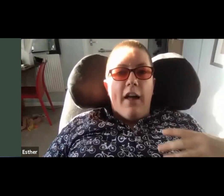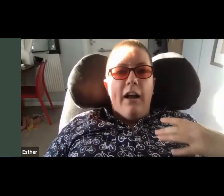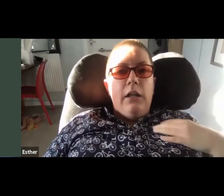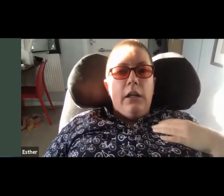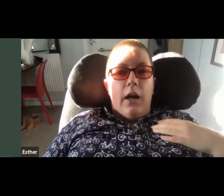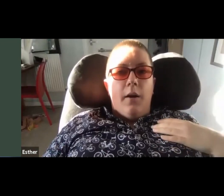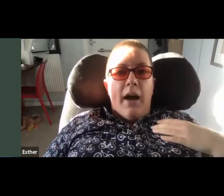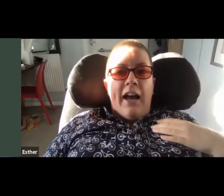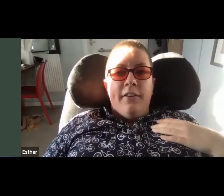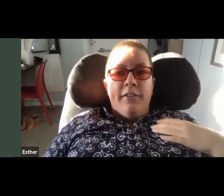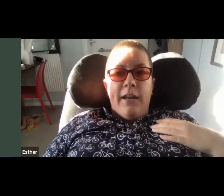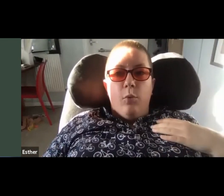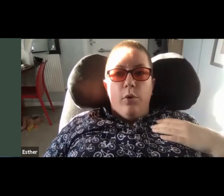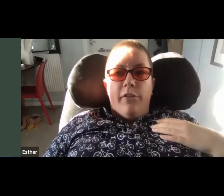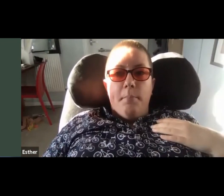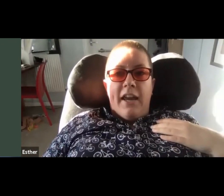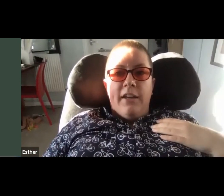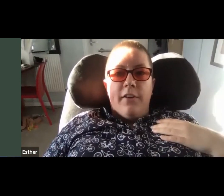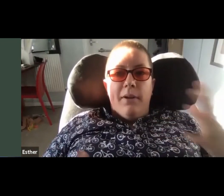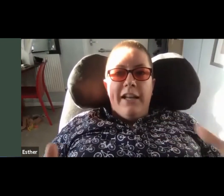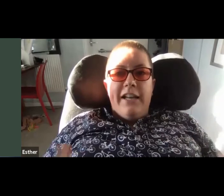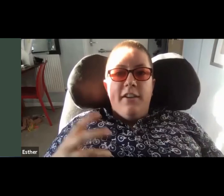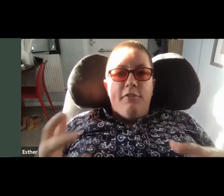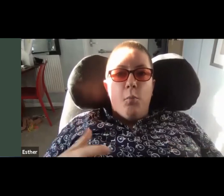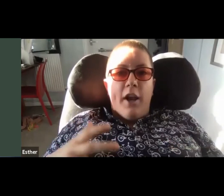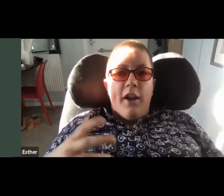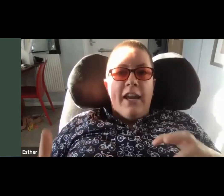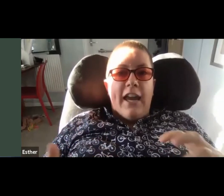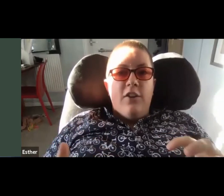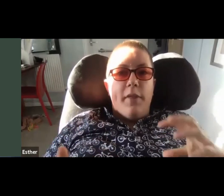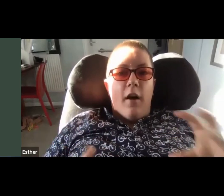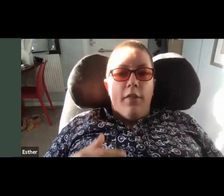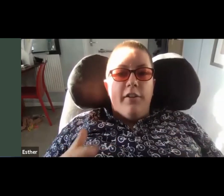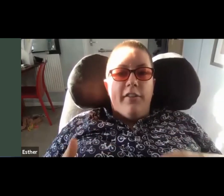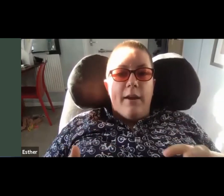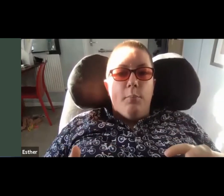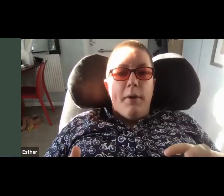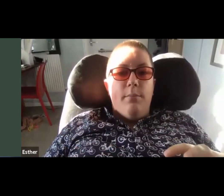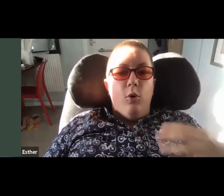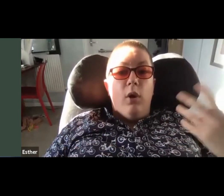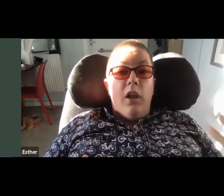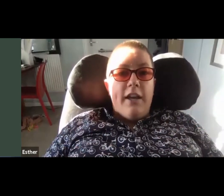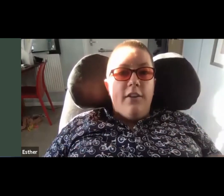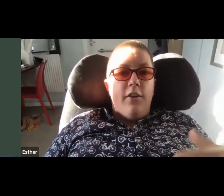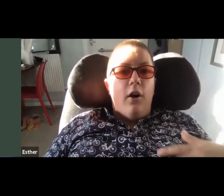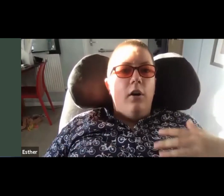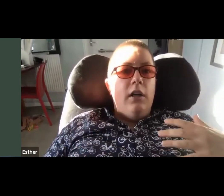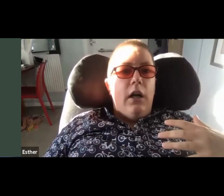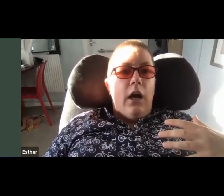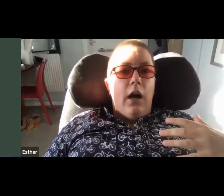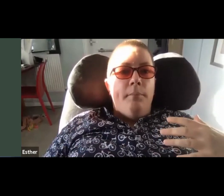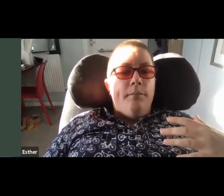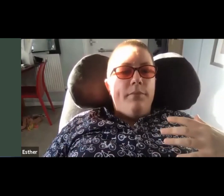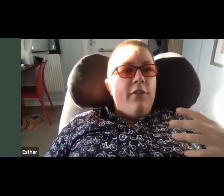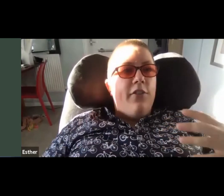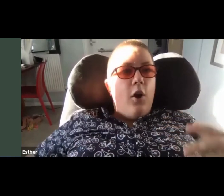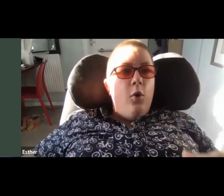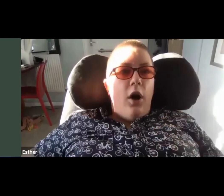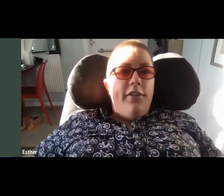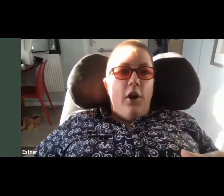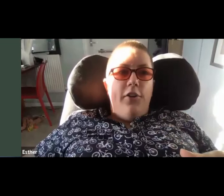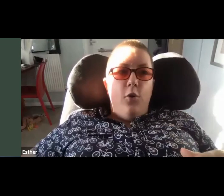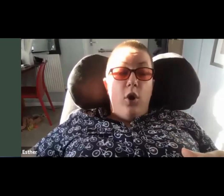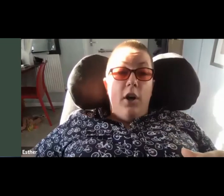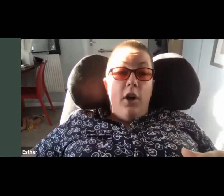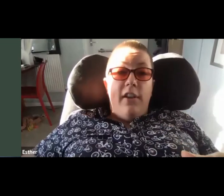about that. And it was made completely different when I engaged with other disabled people like Doug. And so